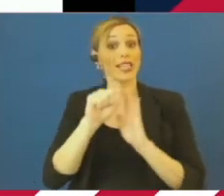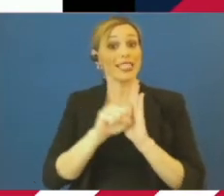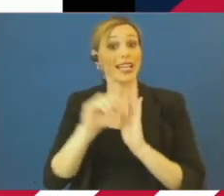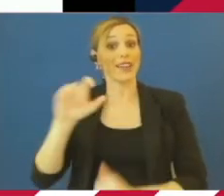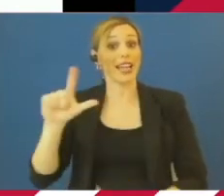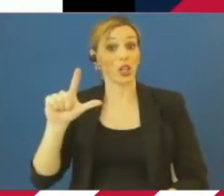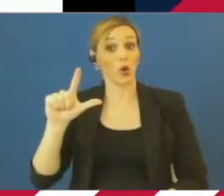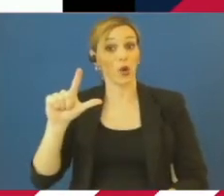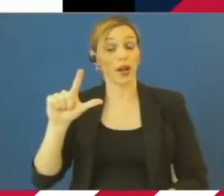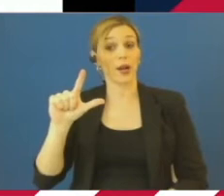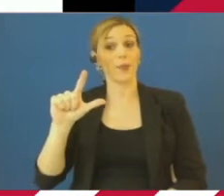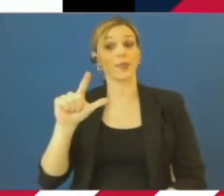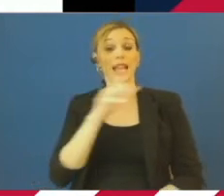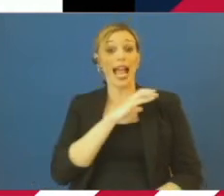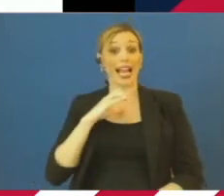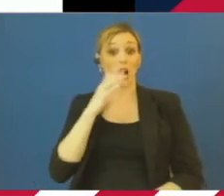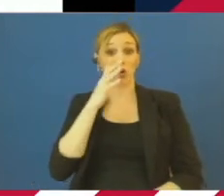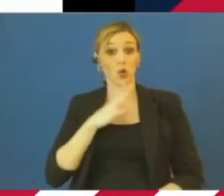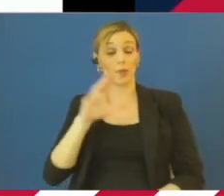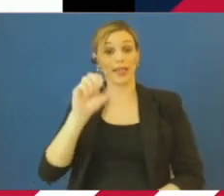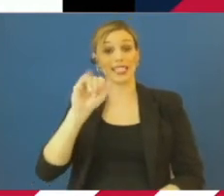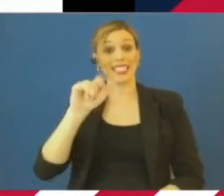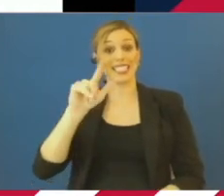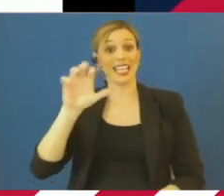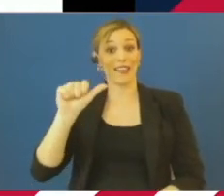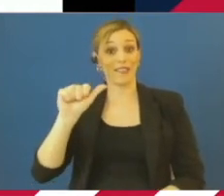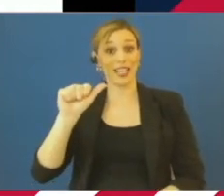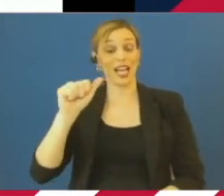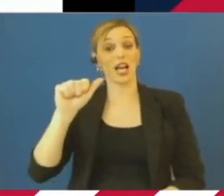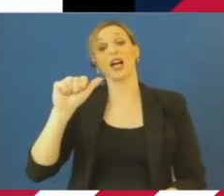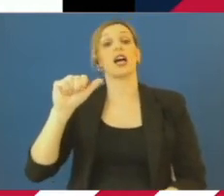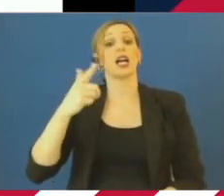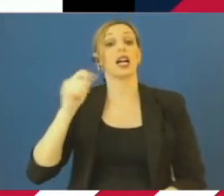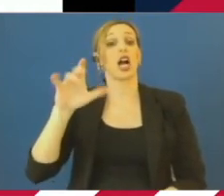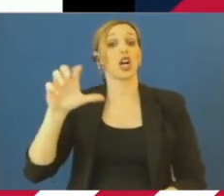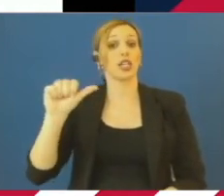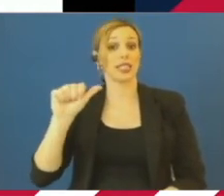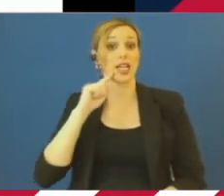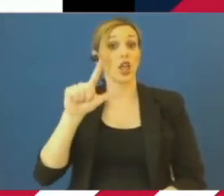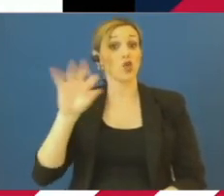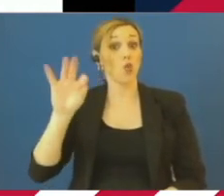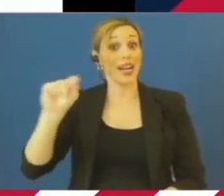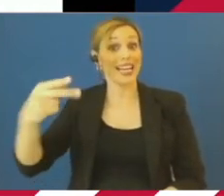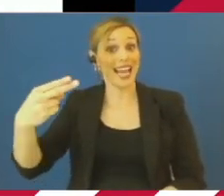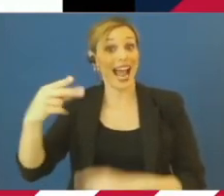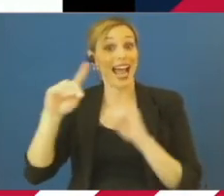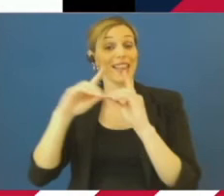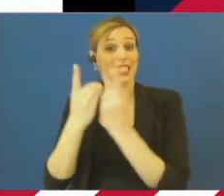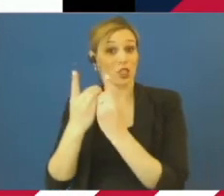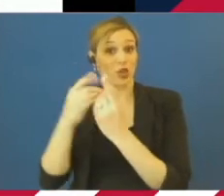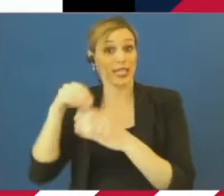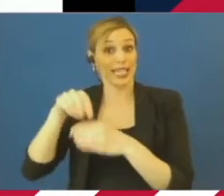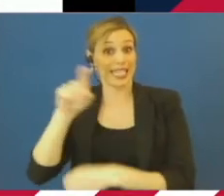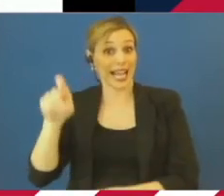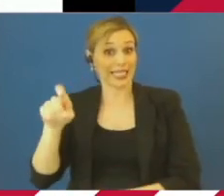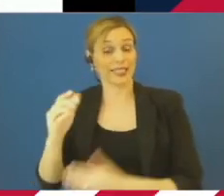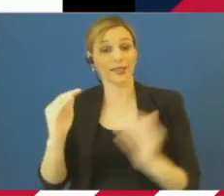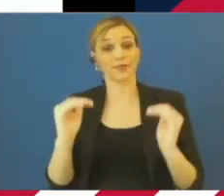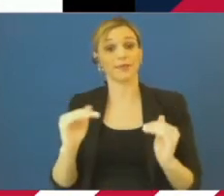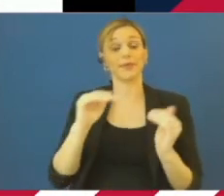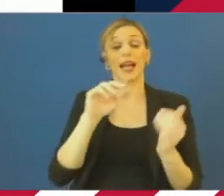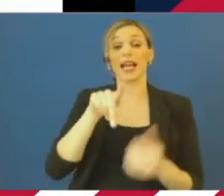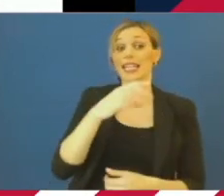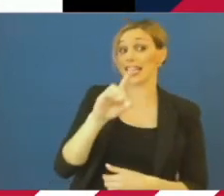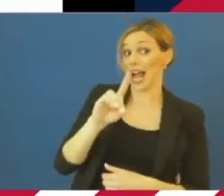Sylvia Garcia represents the 29th Congressional District in Texas. Dr. Heather Gottney is